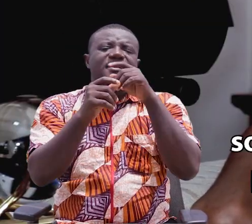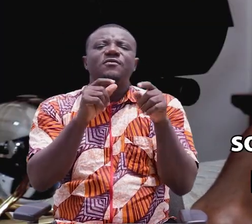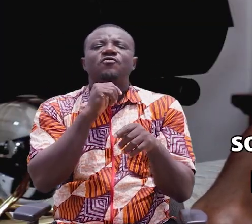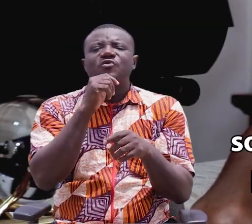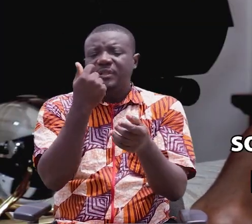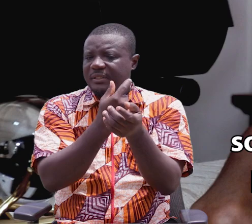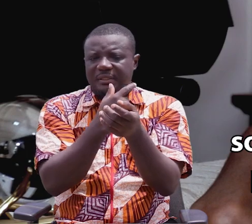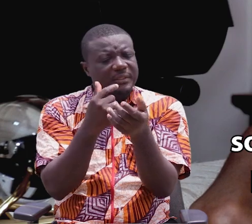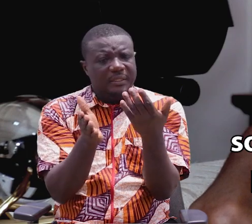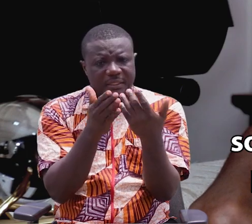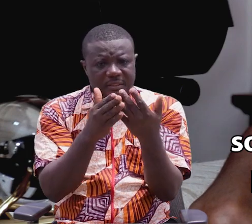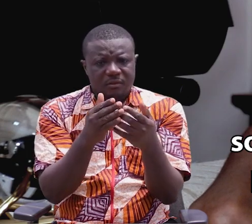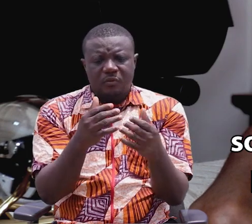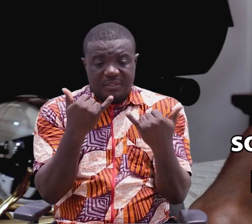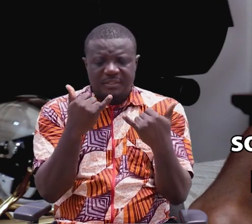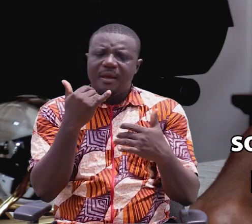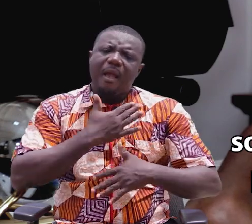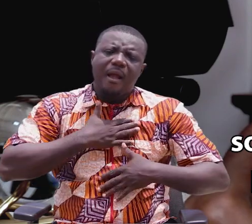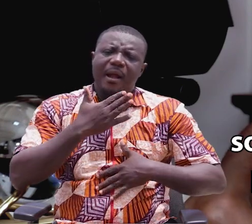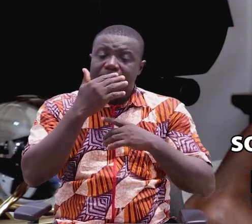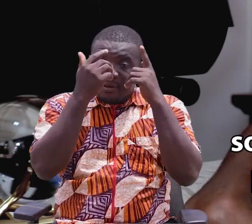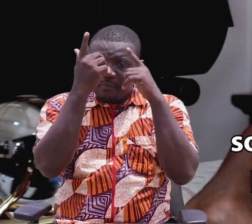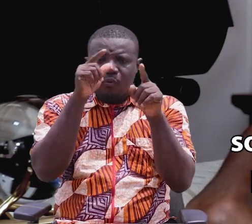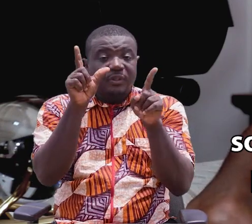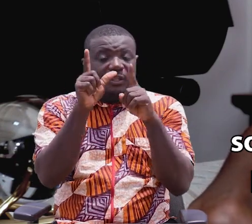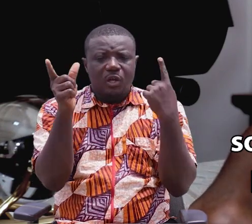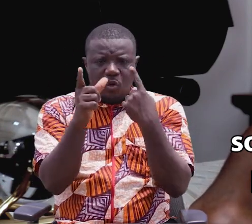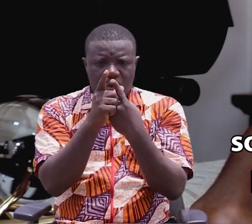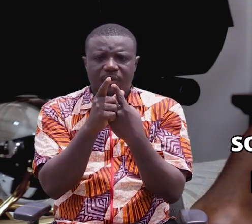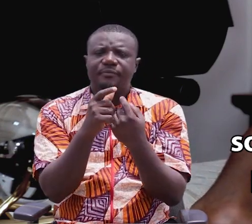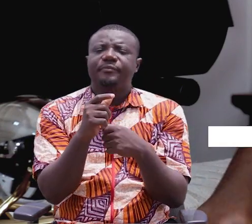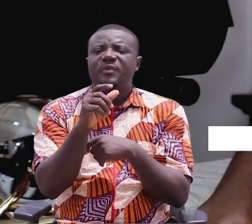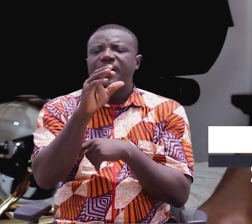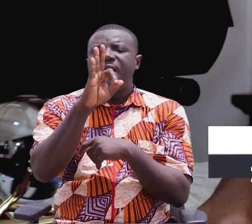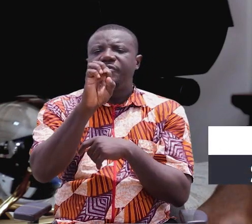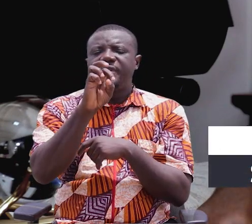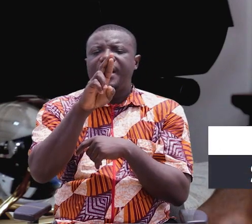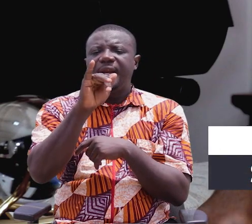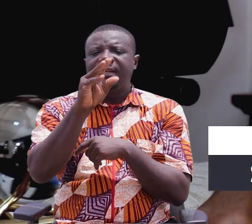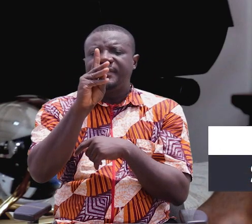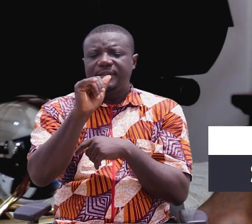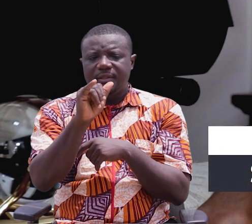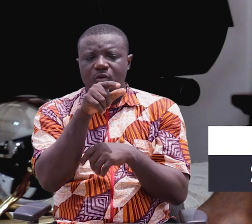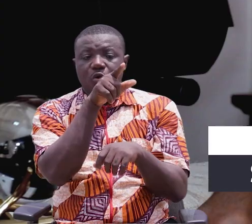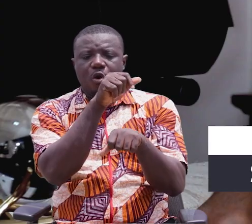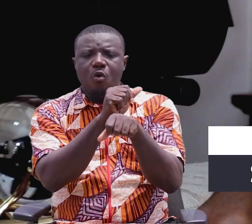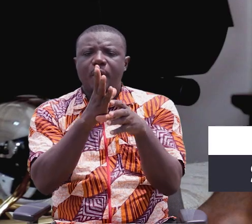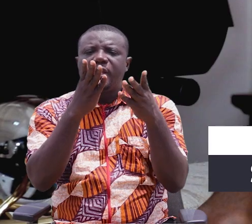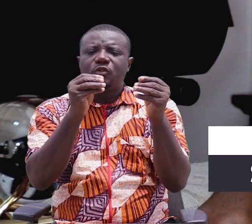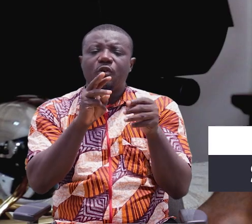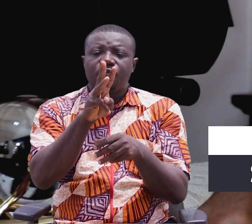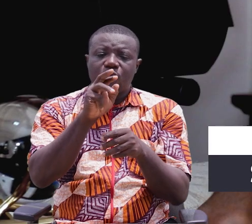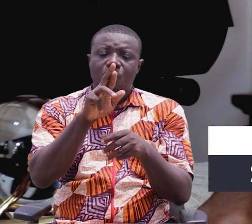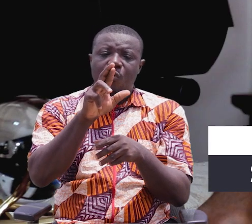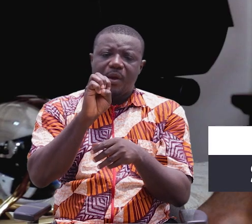quite interesting to get a local perspective on some of these things. Farida Bedre, a software